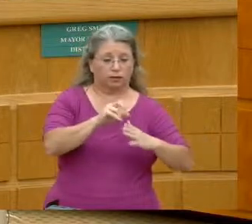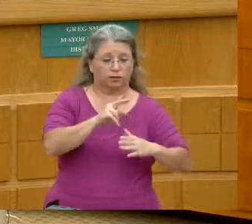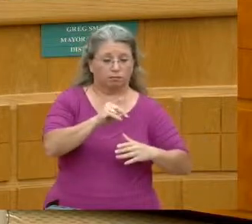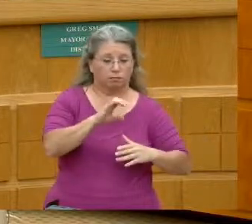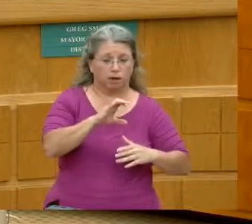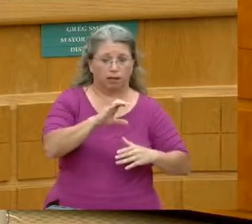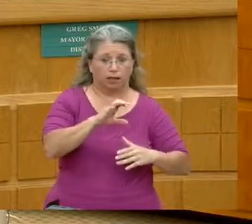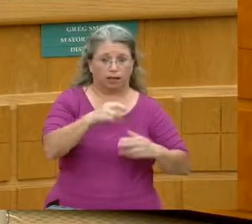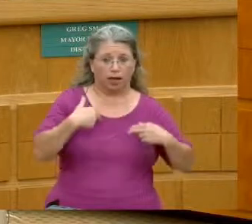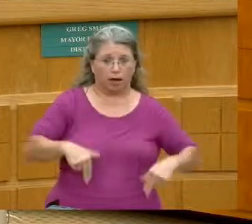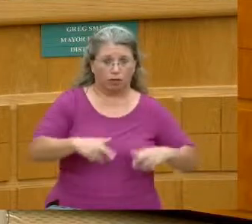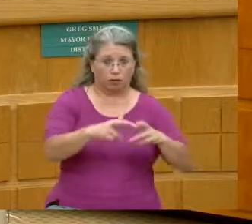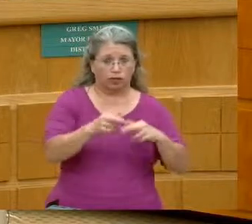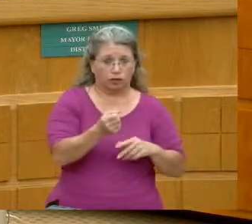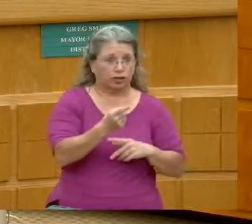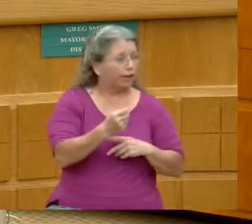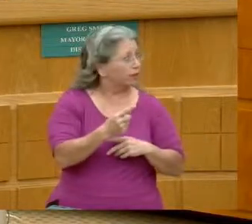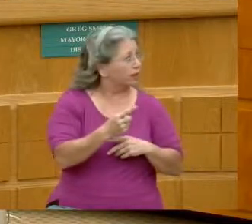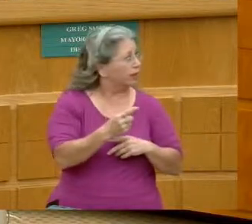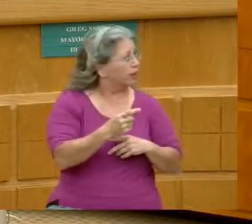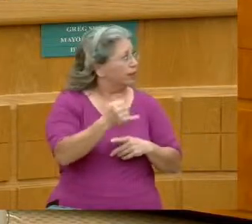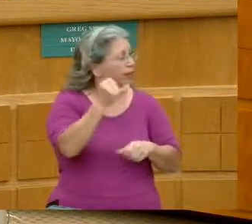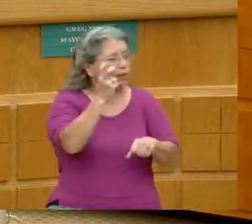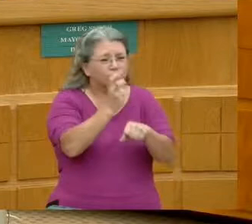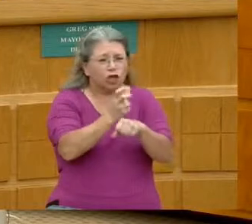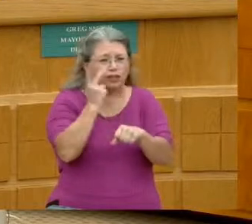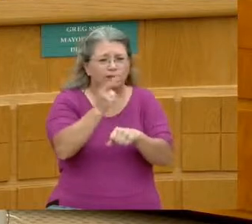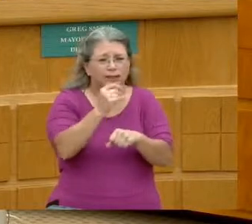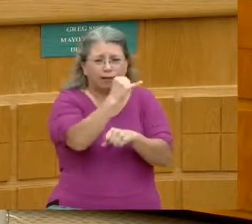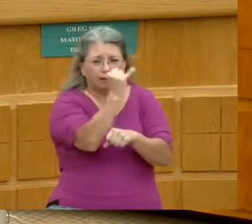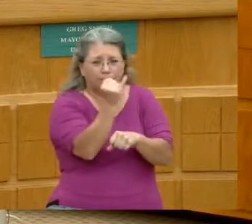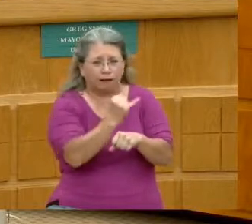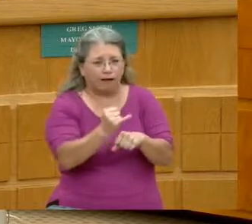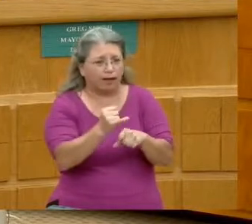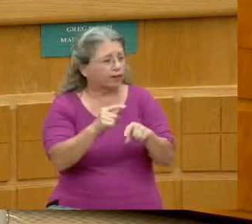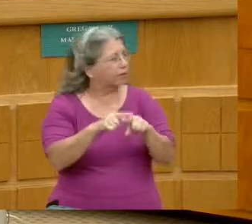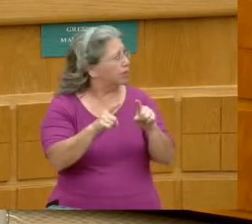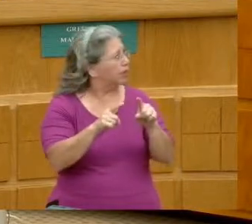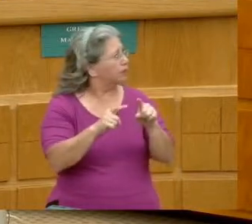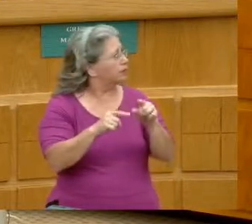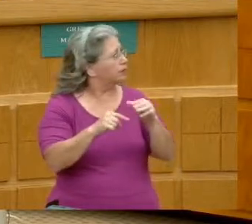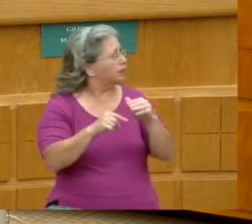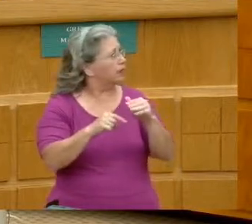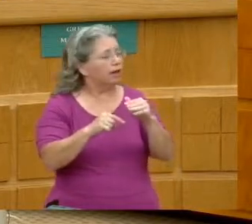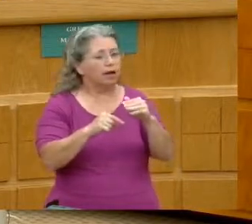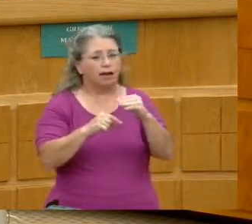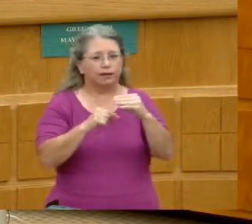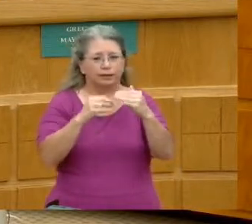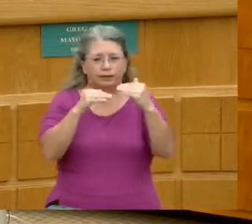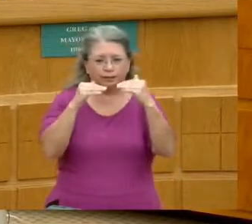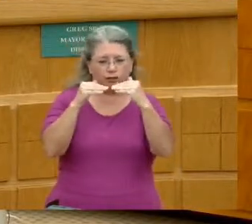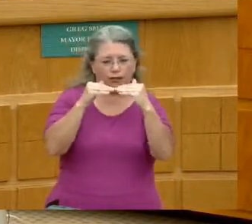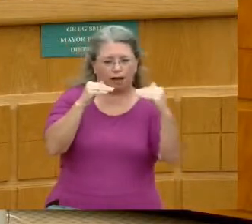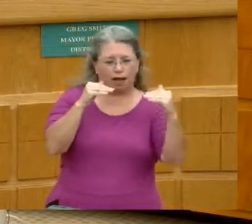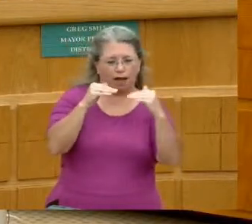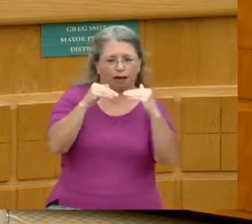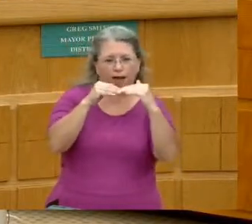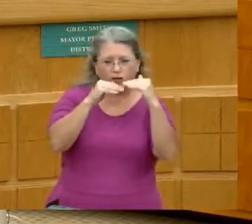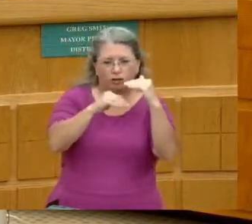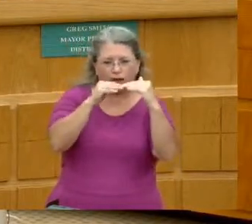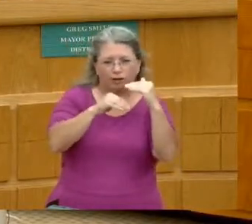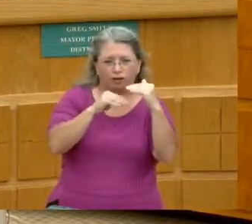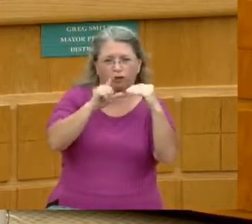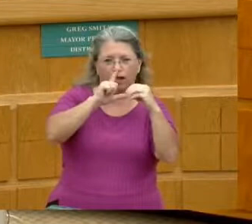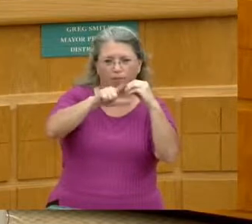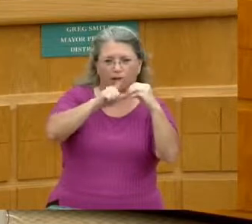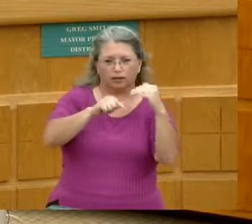right here. And it's hard to see the line, but it's right underneath El Paso. So we in El Paso have approximately the same number of